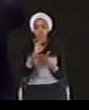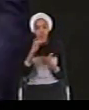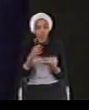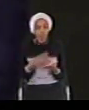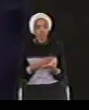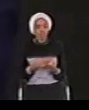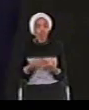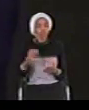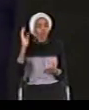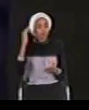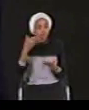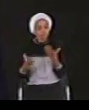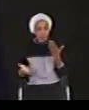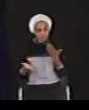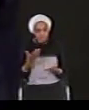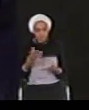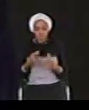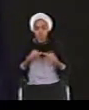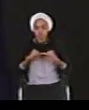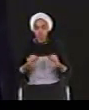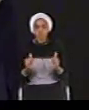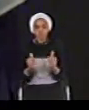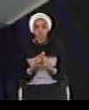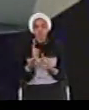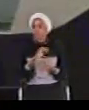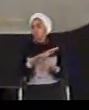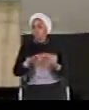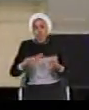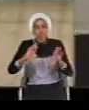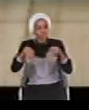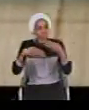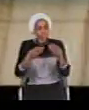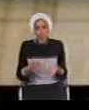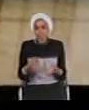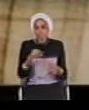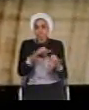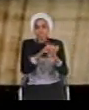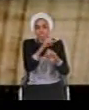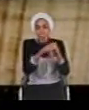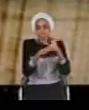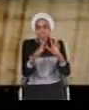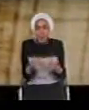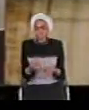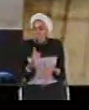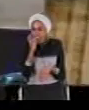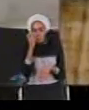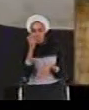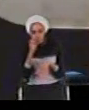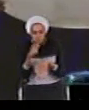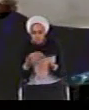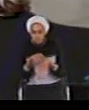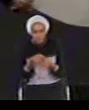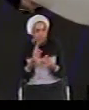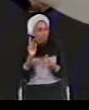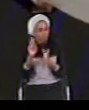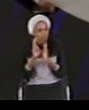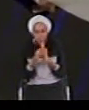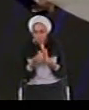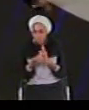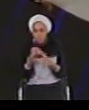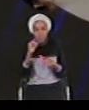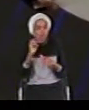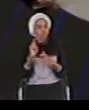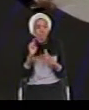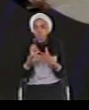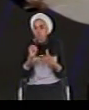might continue with you. Don't give the gainsayers a moment, a minute, an hour, so that